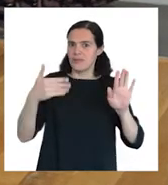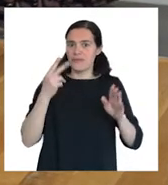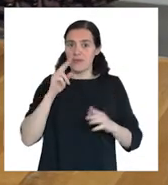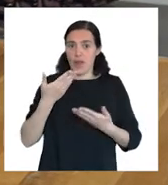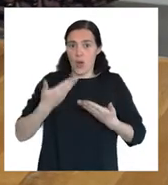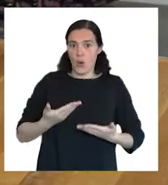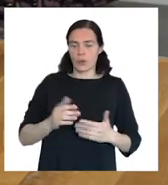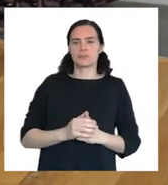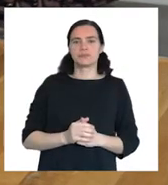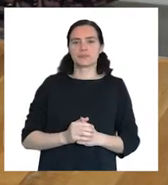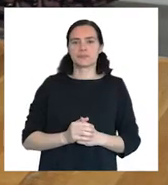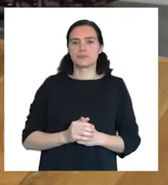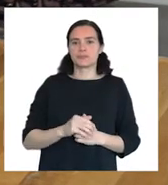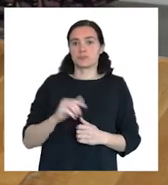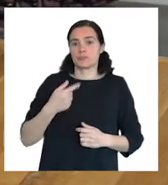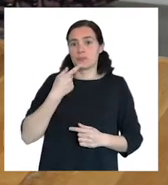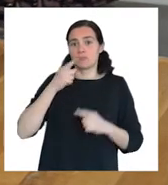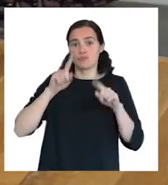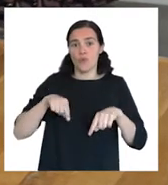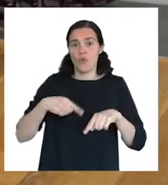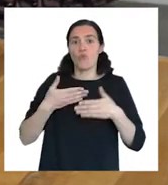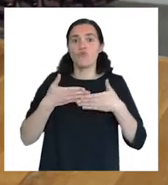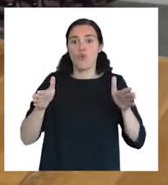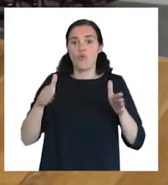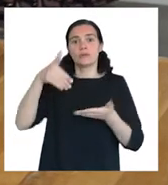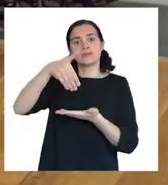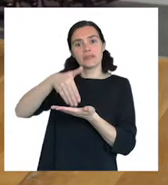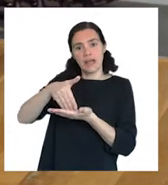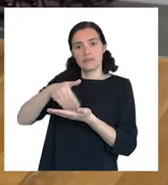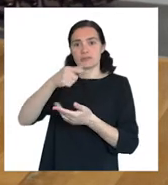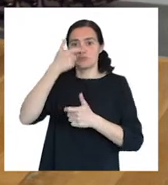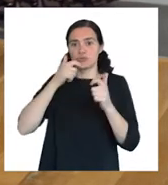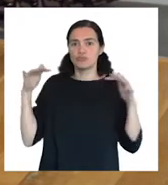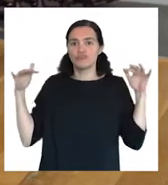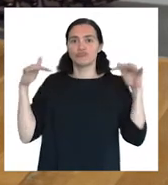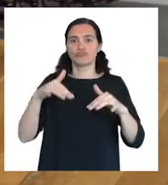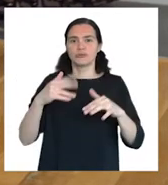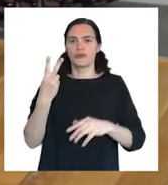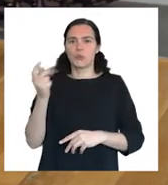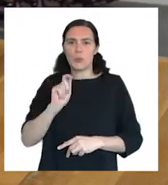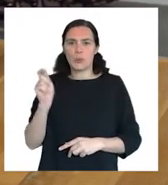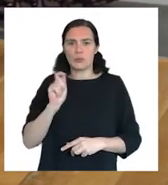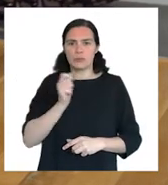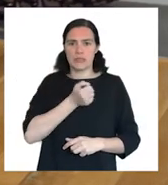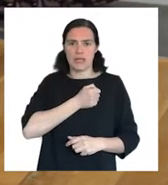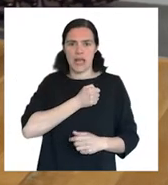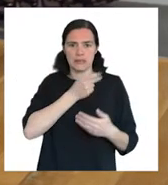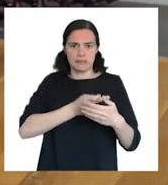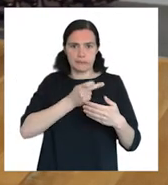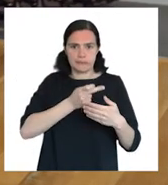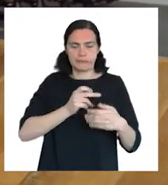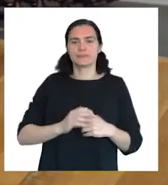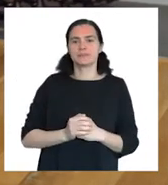now as we both reopen Serralves to the audience after 2 months of